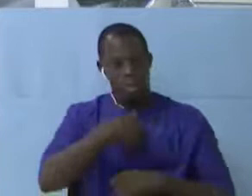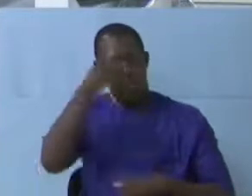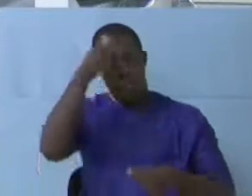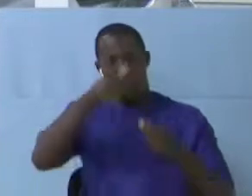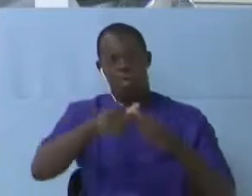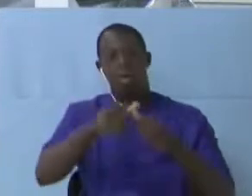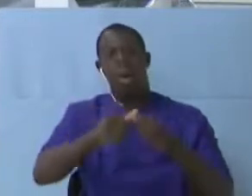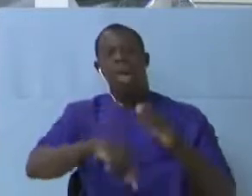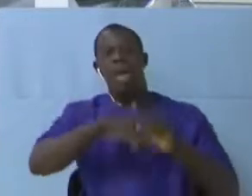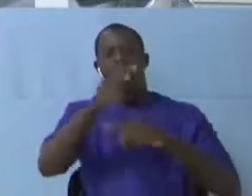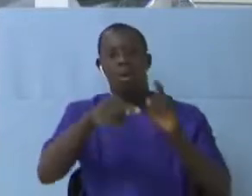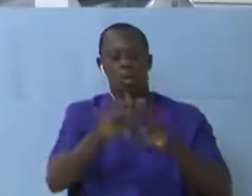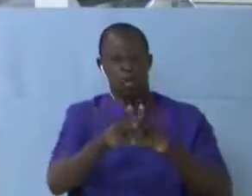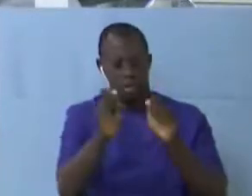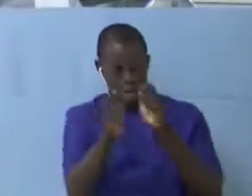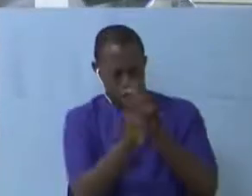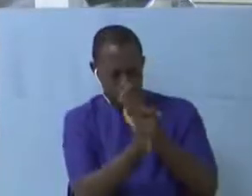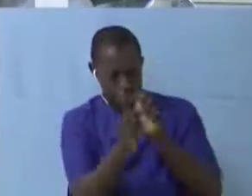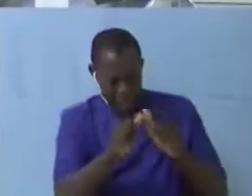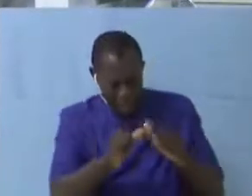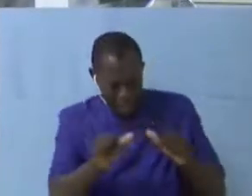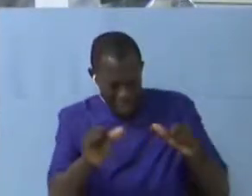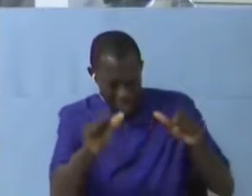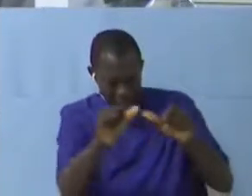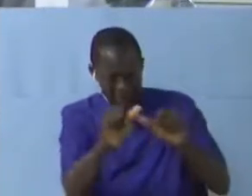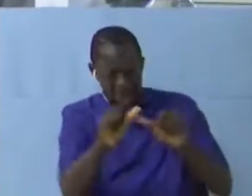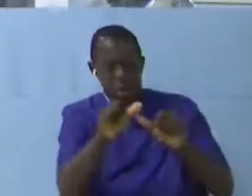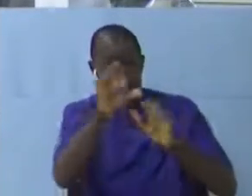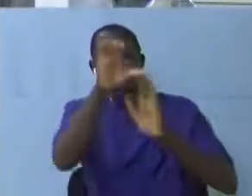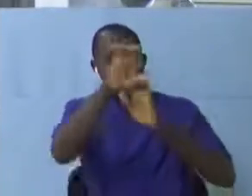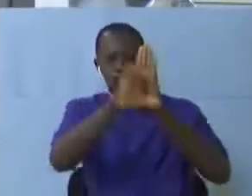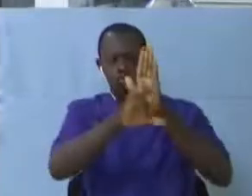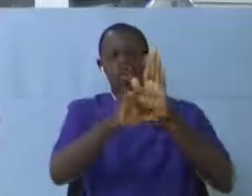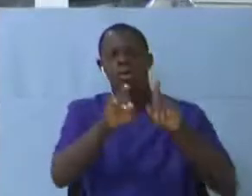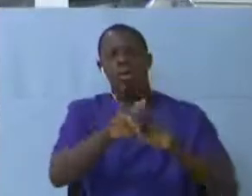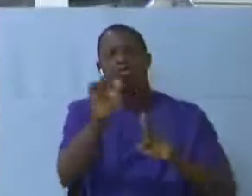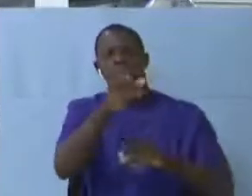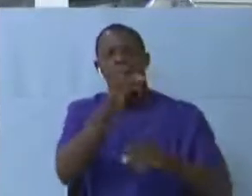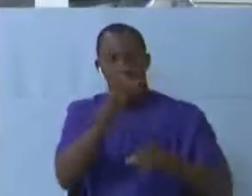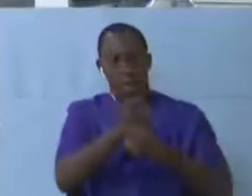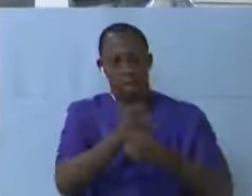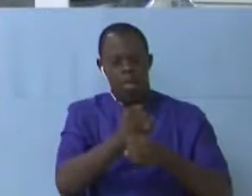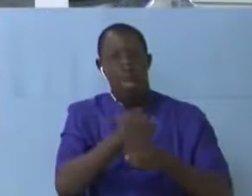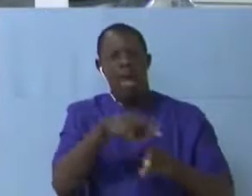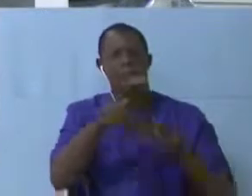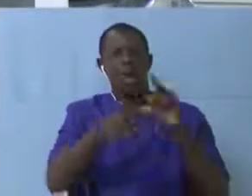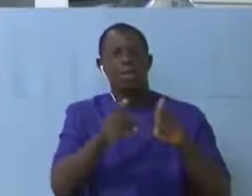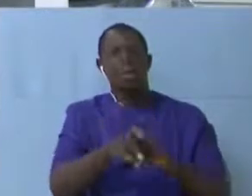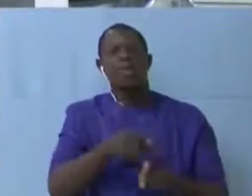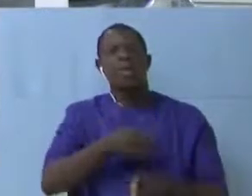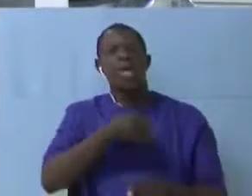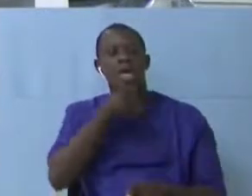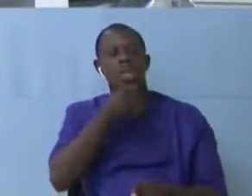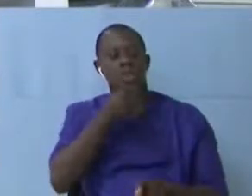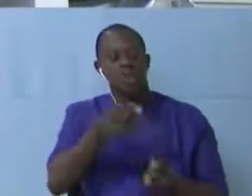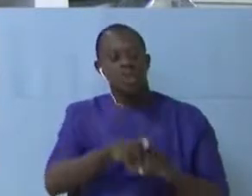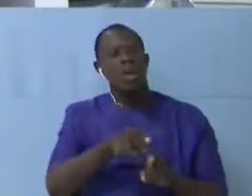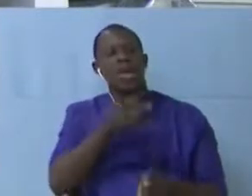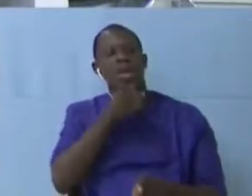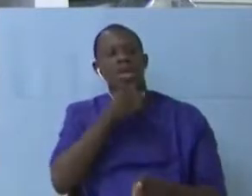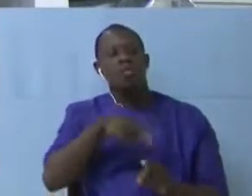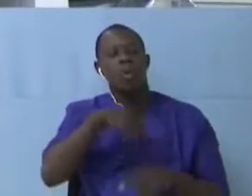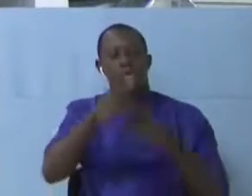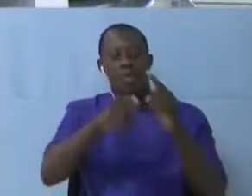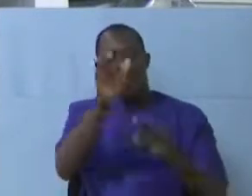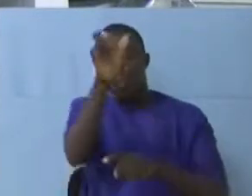amending the part of the Constitution that, you know, imposed, you know, that one on age limits. Li ñëw ci suma xel rek